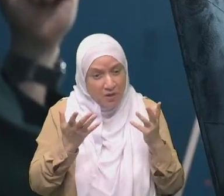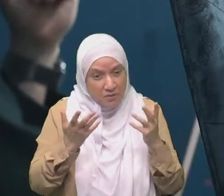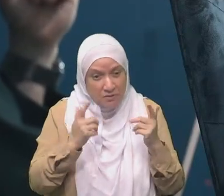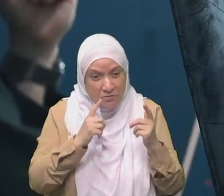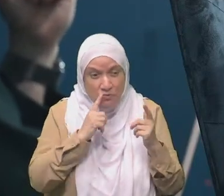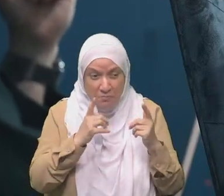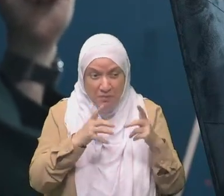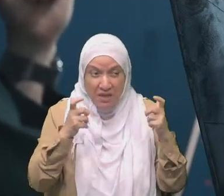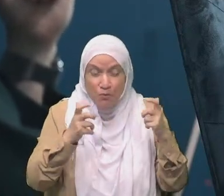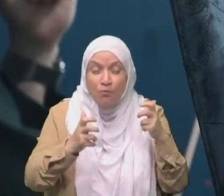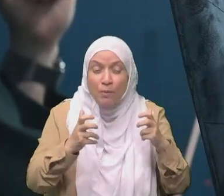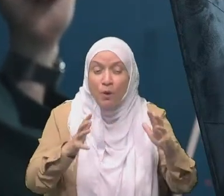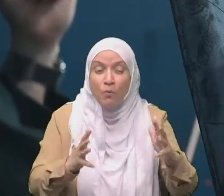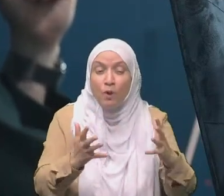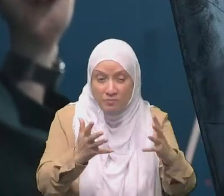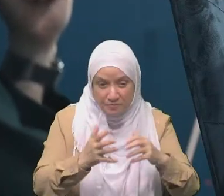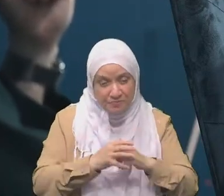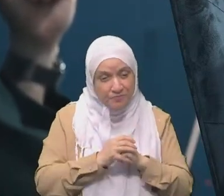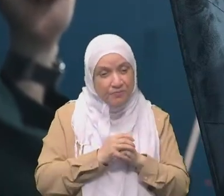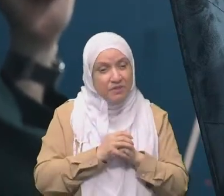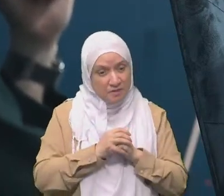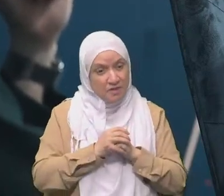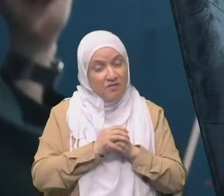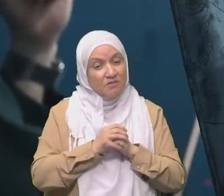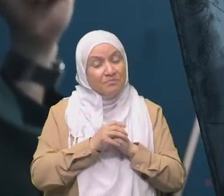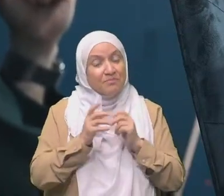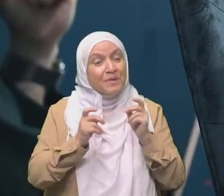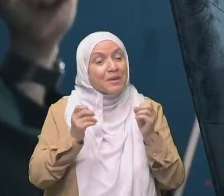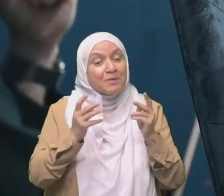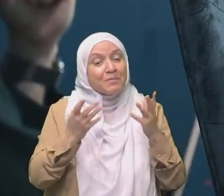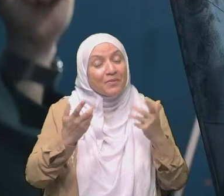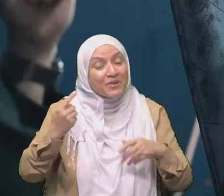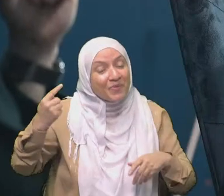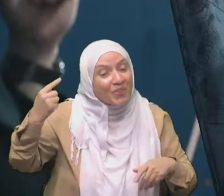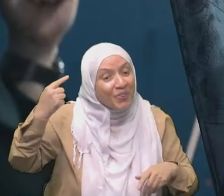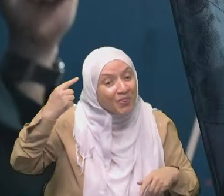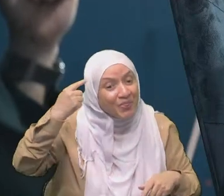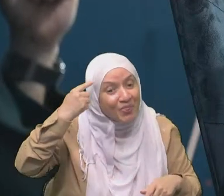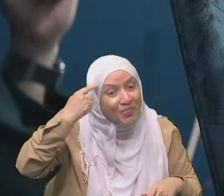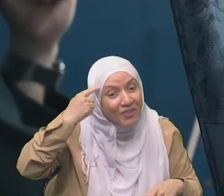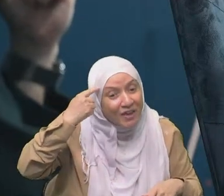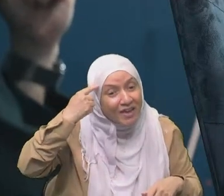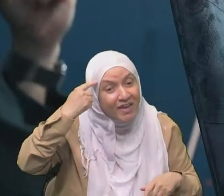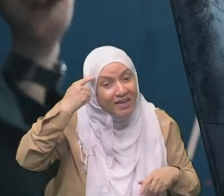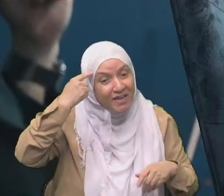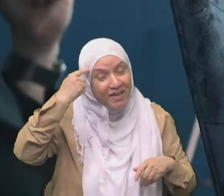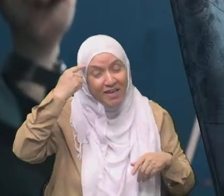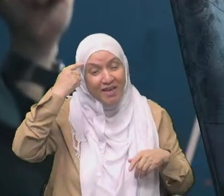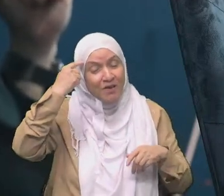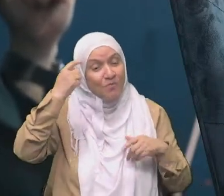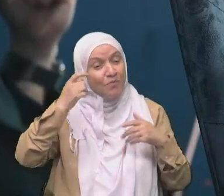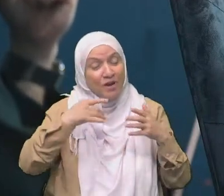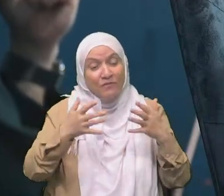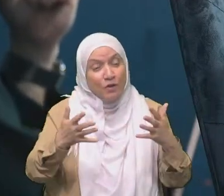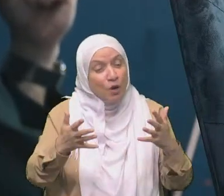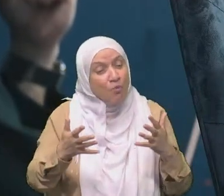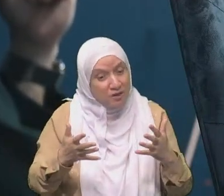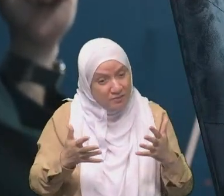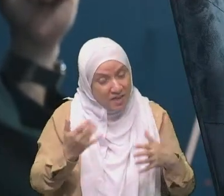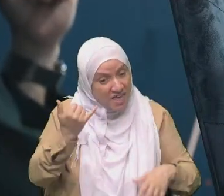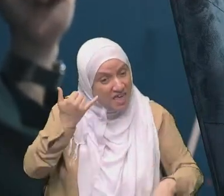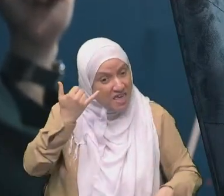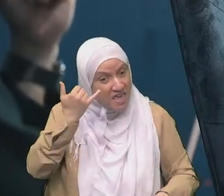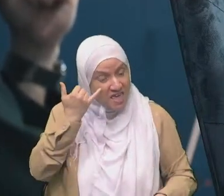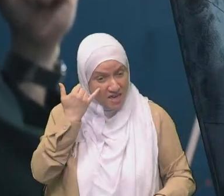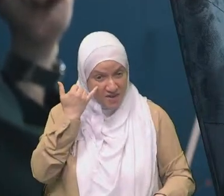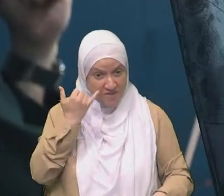a lot of people, they think that if they do whatever they do, just by saying astaghfirullah, all these sins